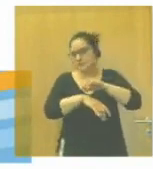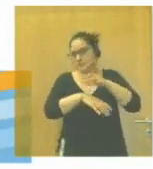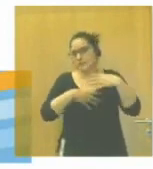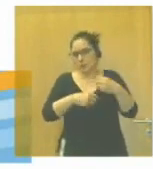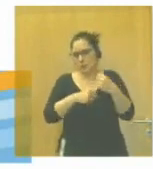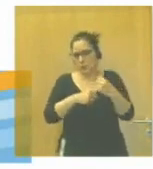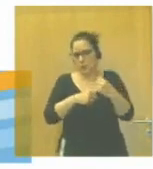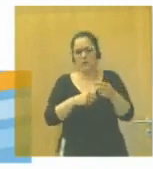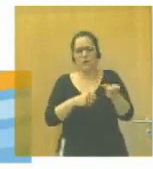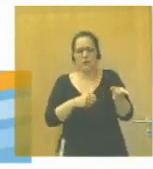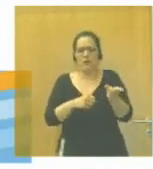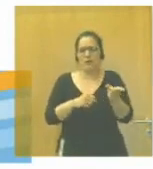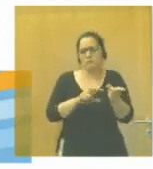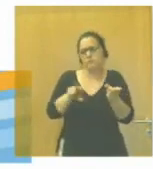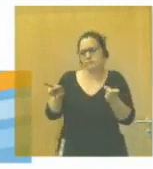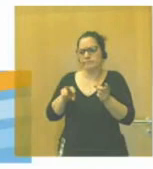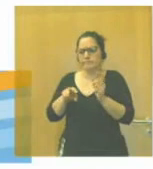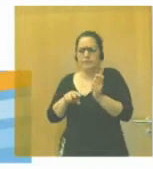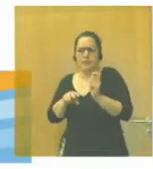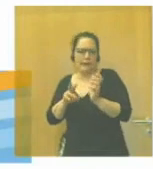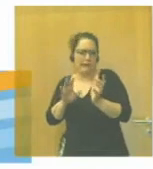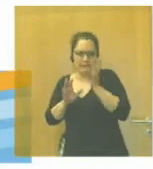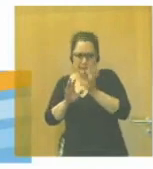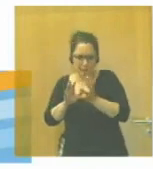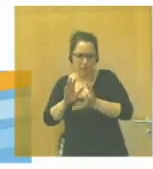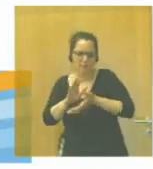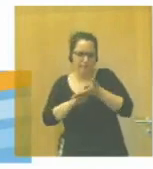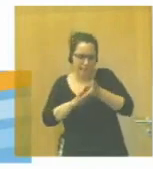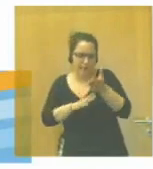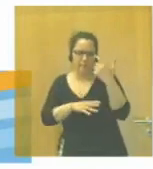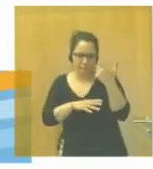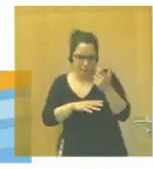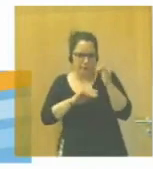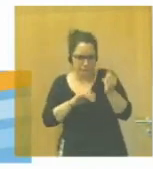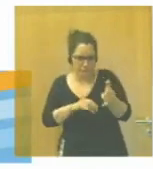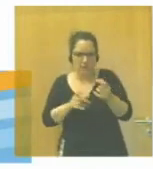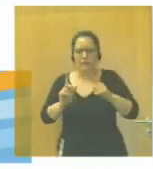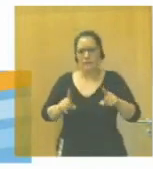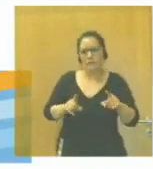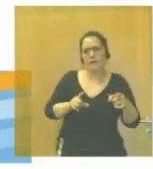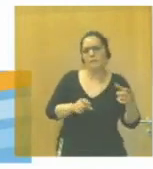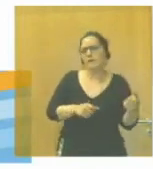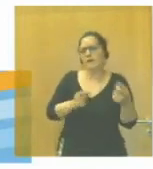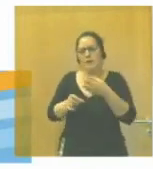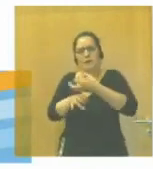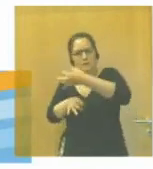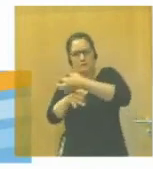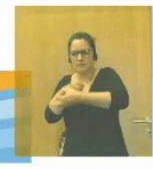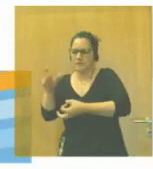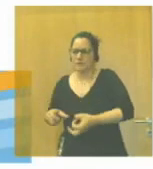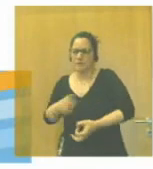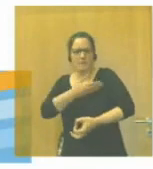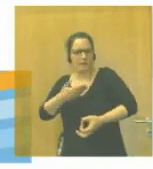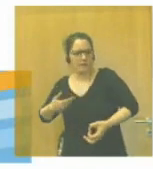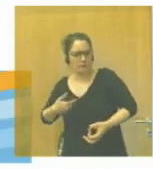care doctor, if the teacher is determined that the person is at risk, they all point to funneling the individual to healthcare. So